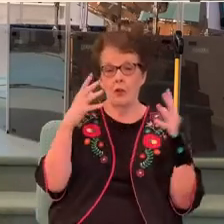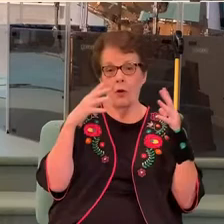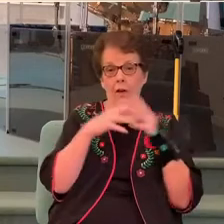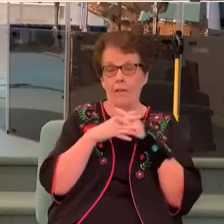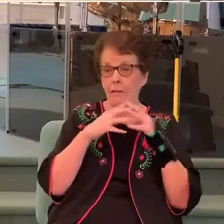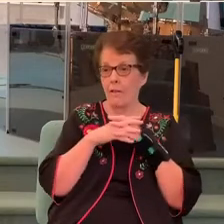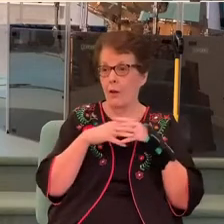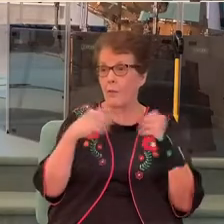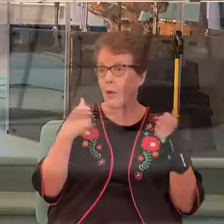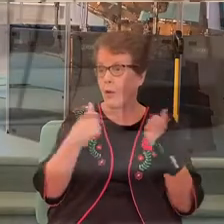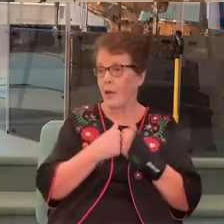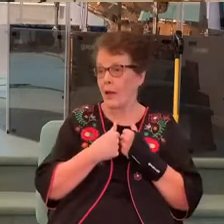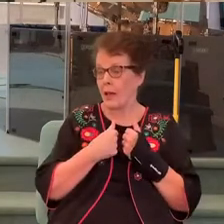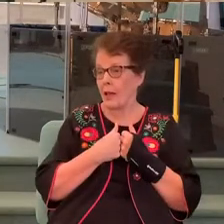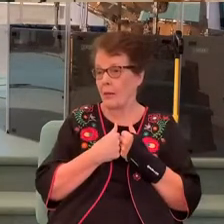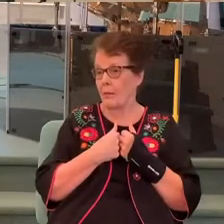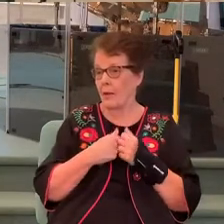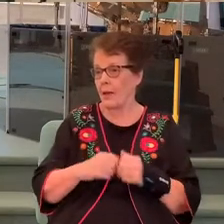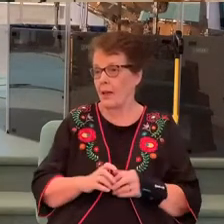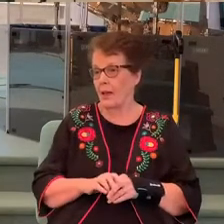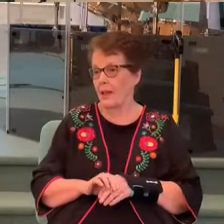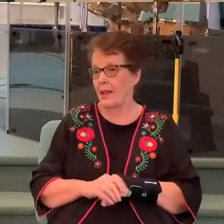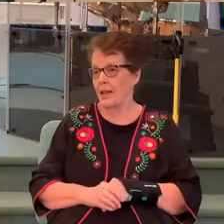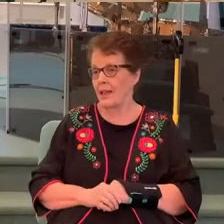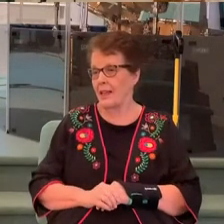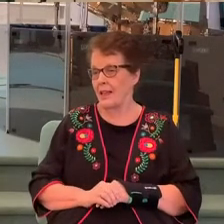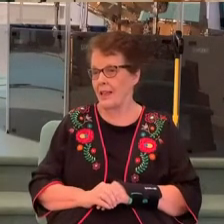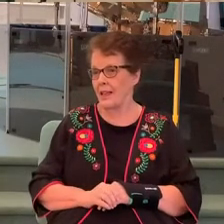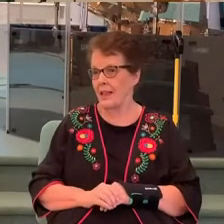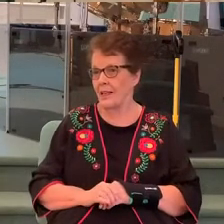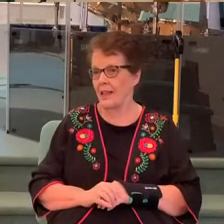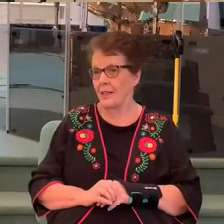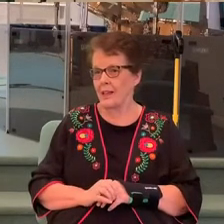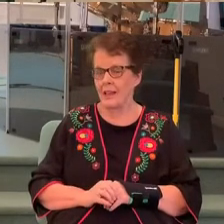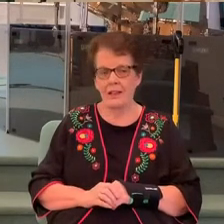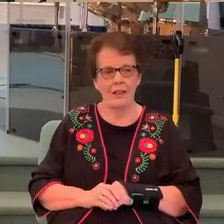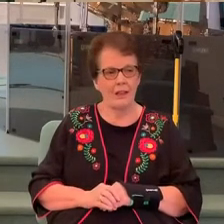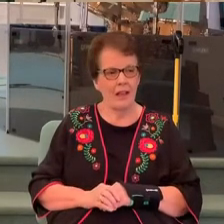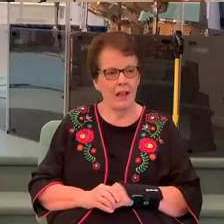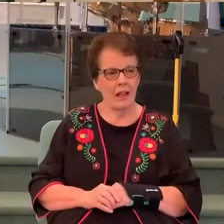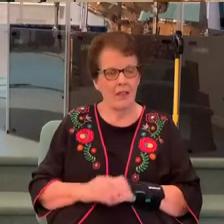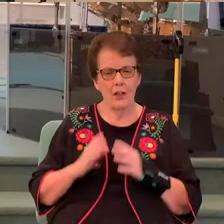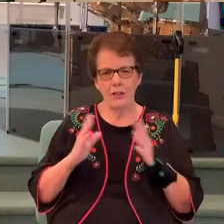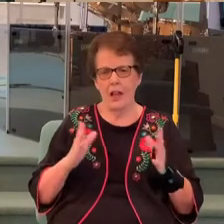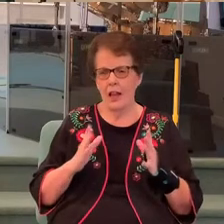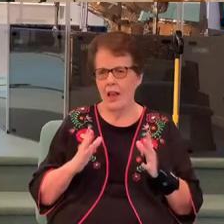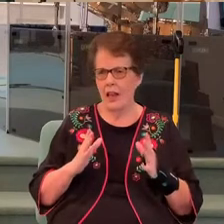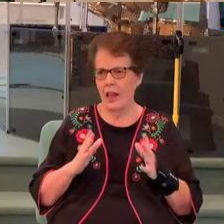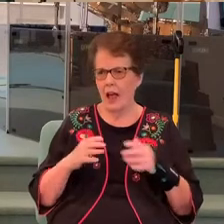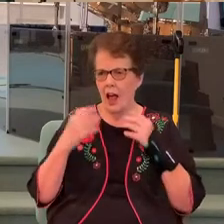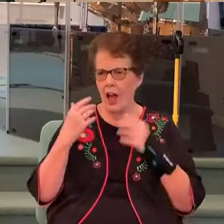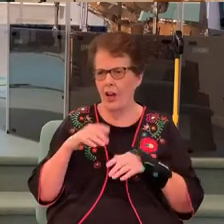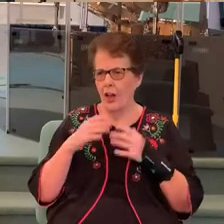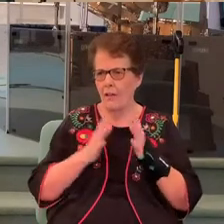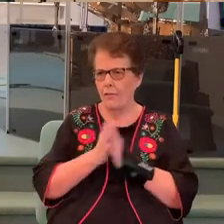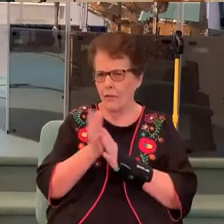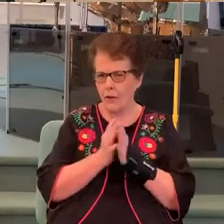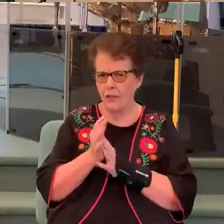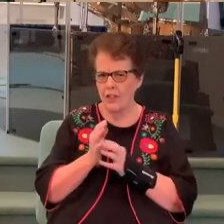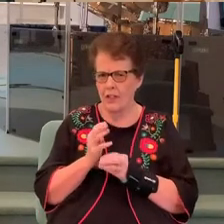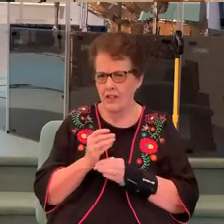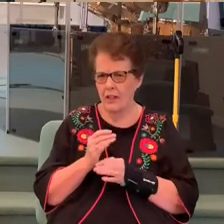football, there's a lot of fervency at a football game. A lot. It gets real fervent real quick.